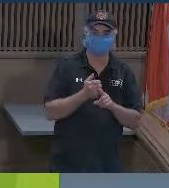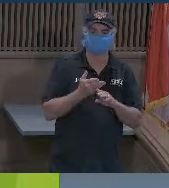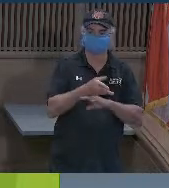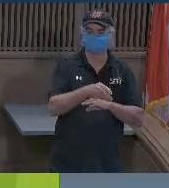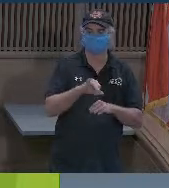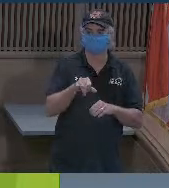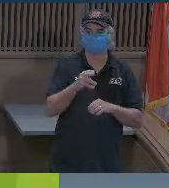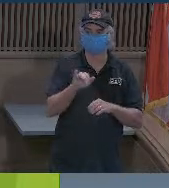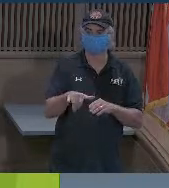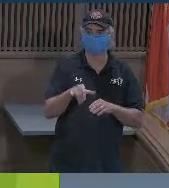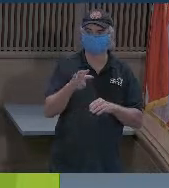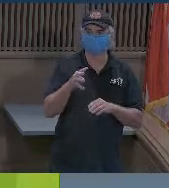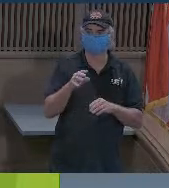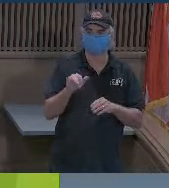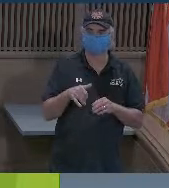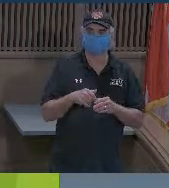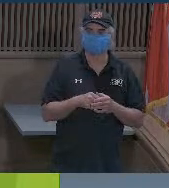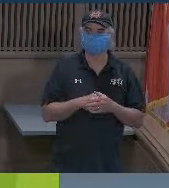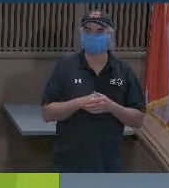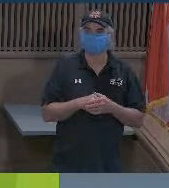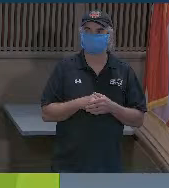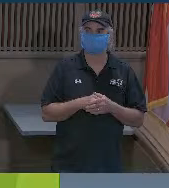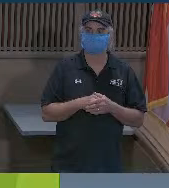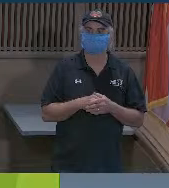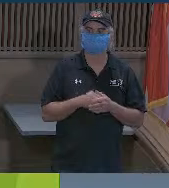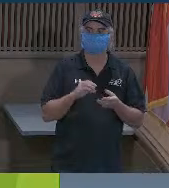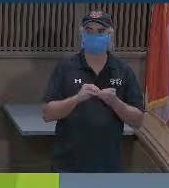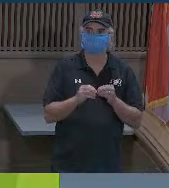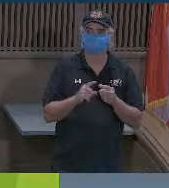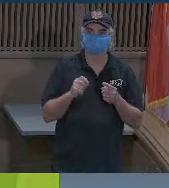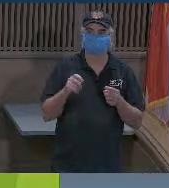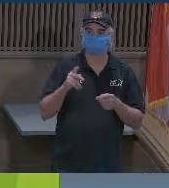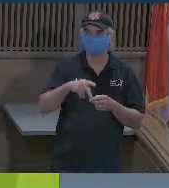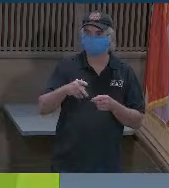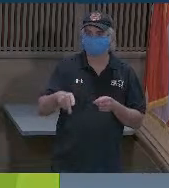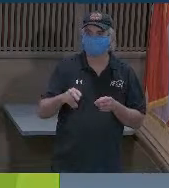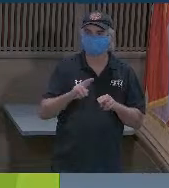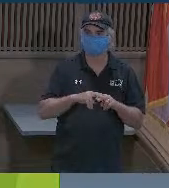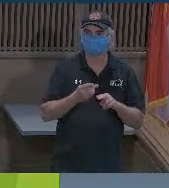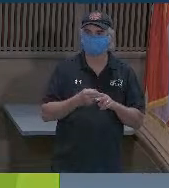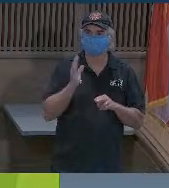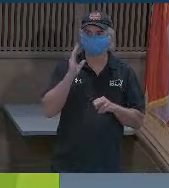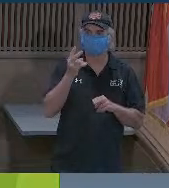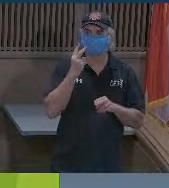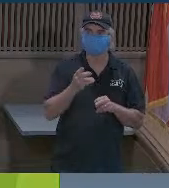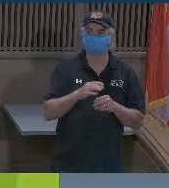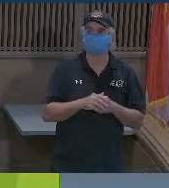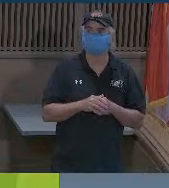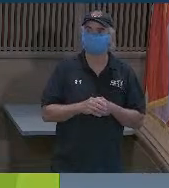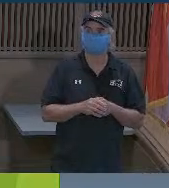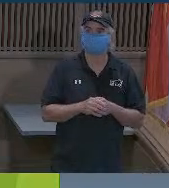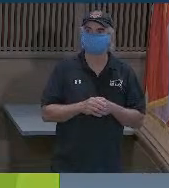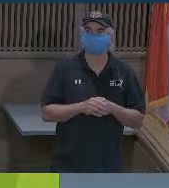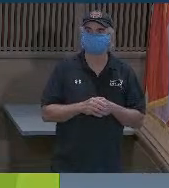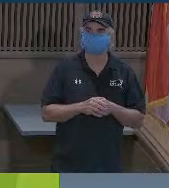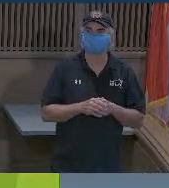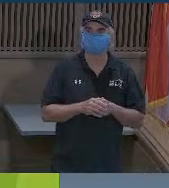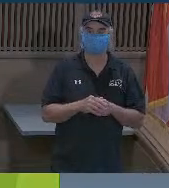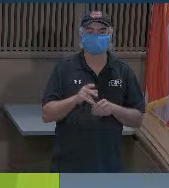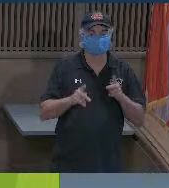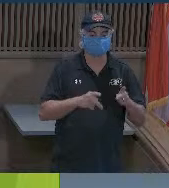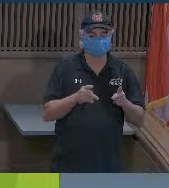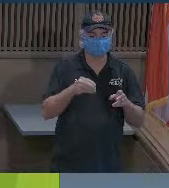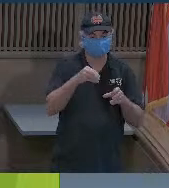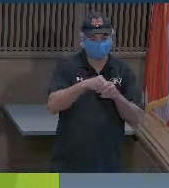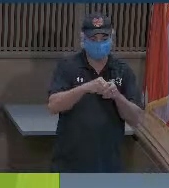are numbers from Phoebe Putney Hospital. Again, you're going to see that the census, which is the